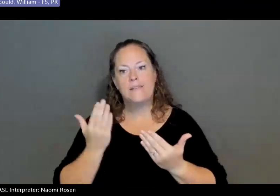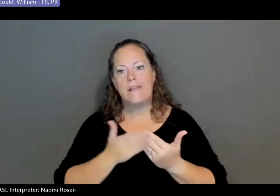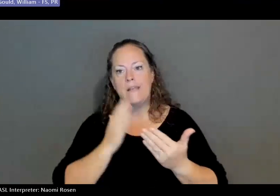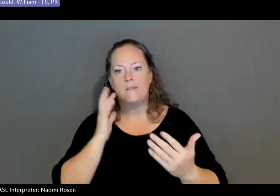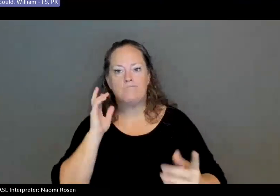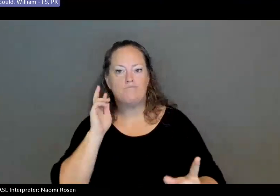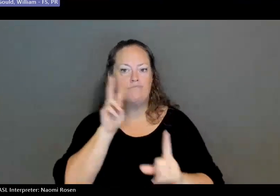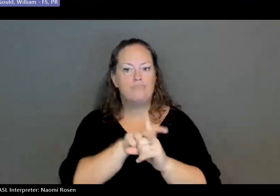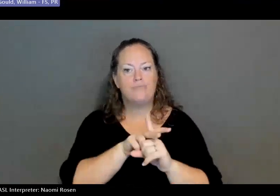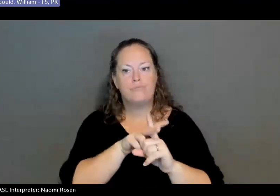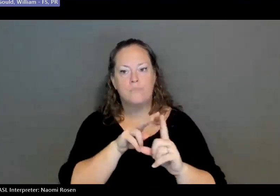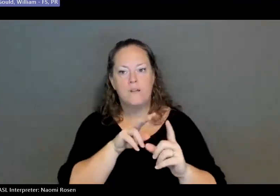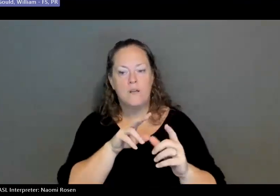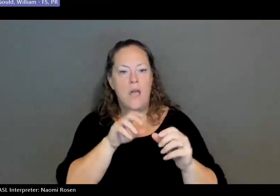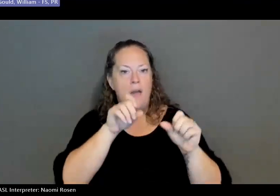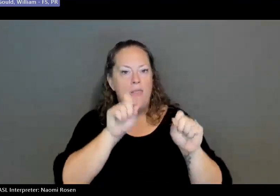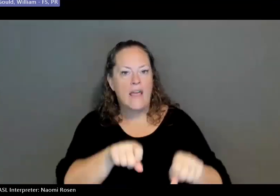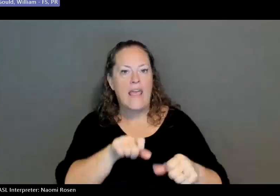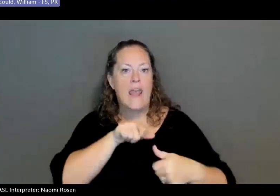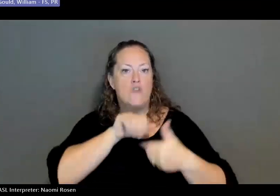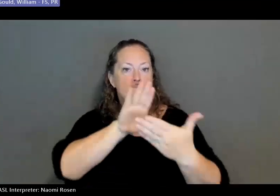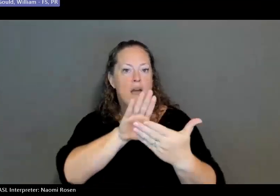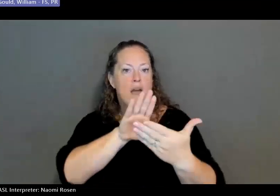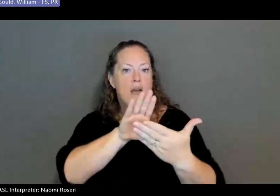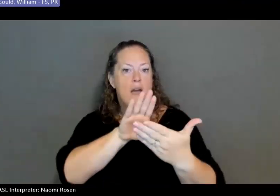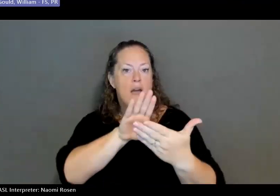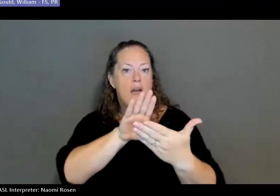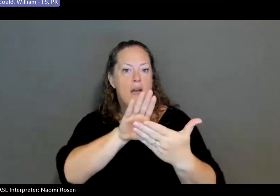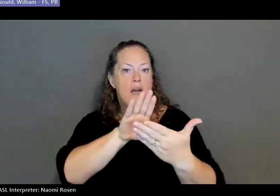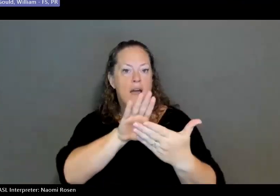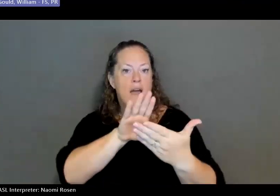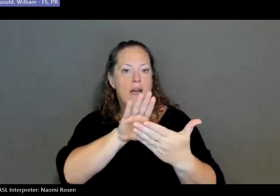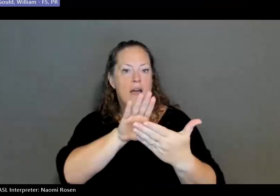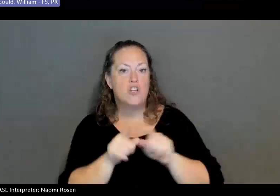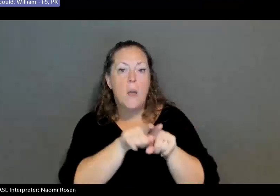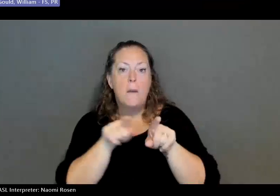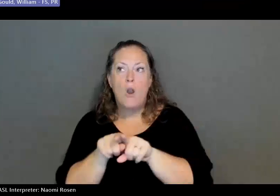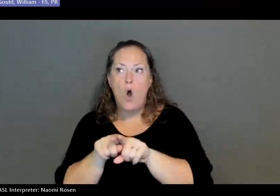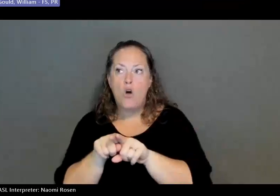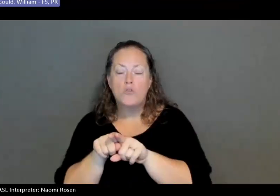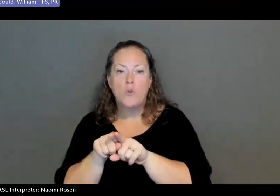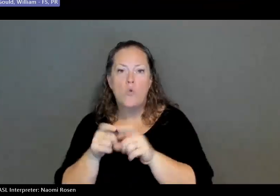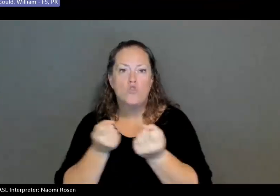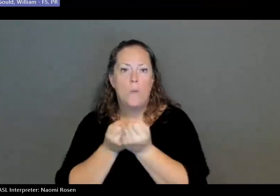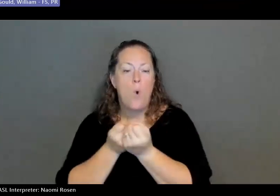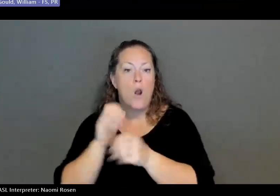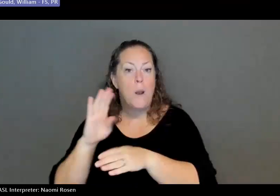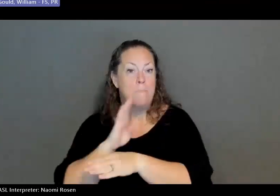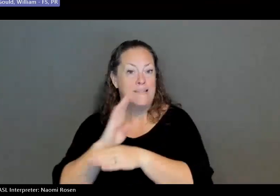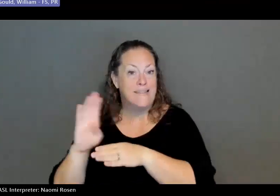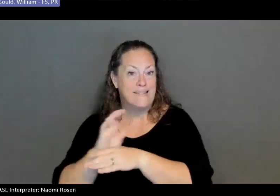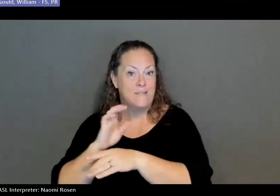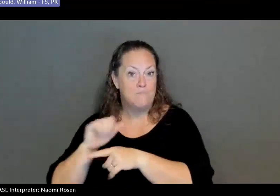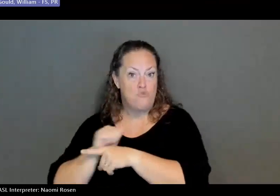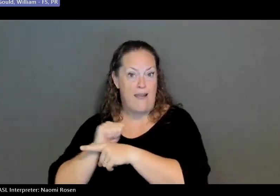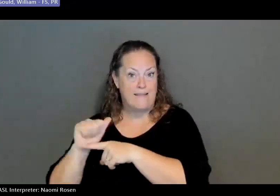but also helping support sustainable business practices. And it's difficult to